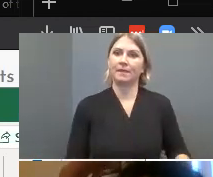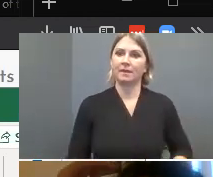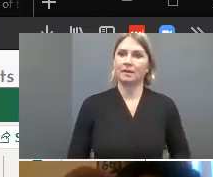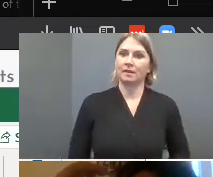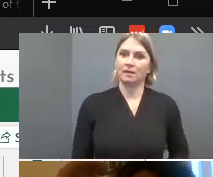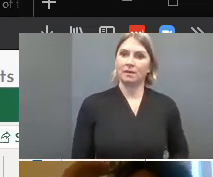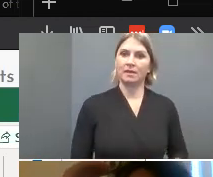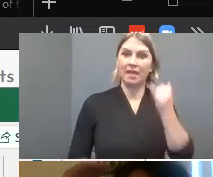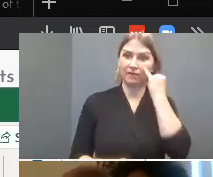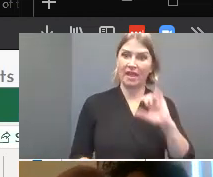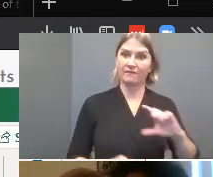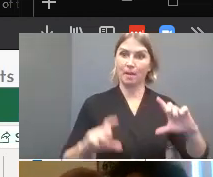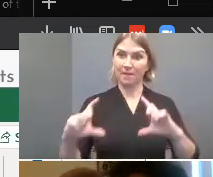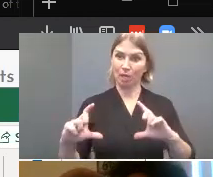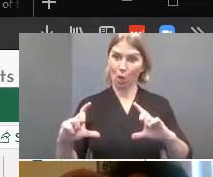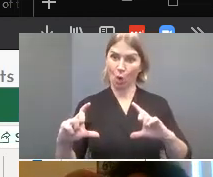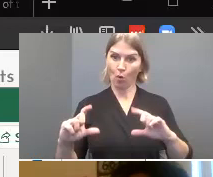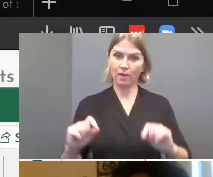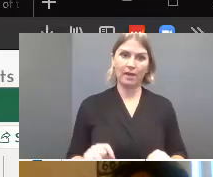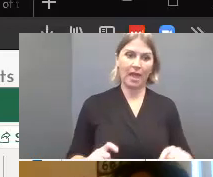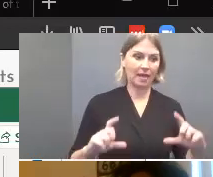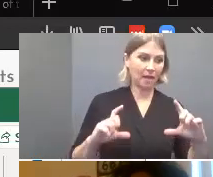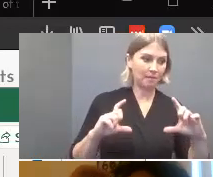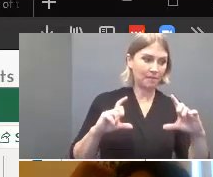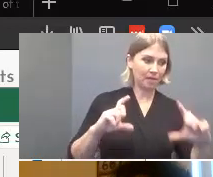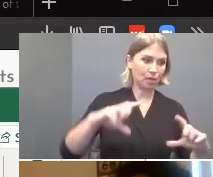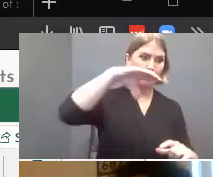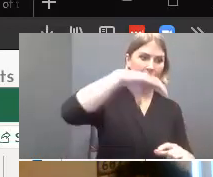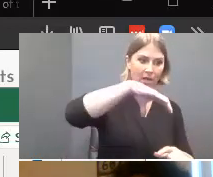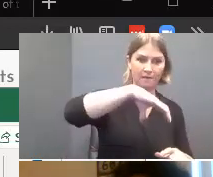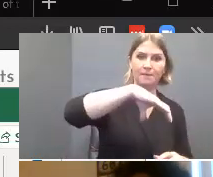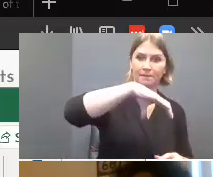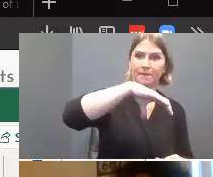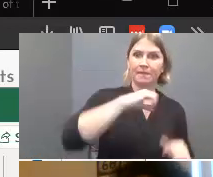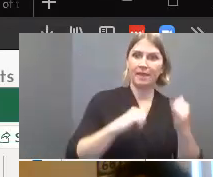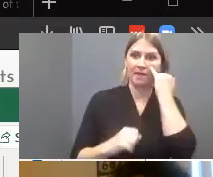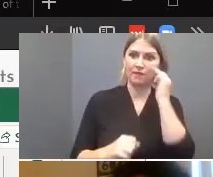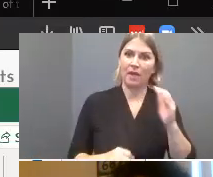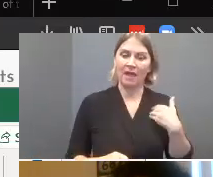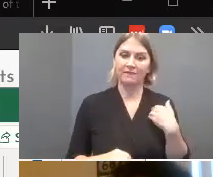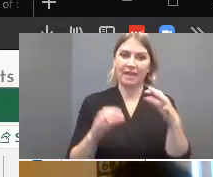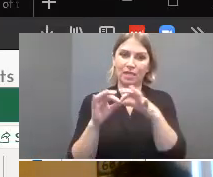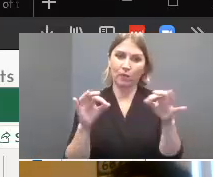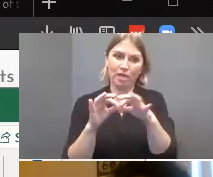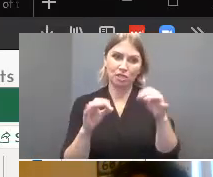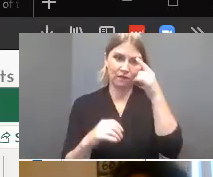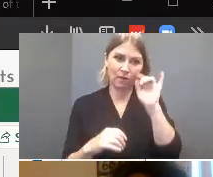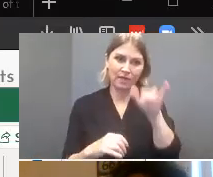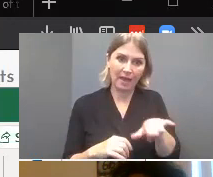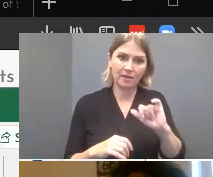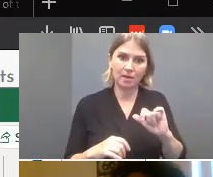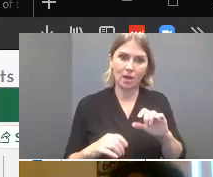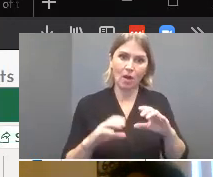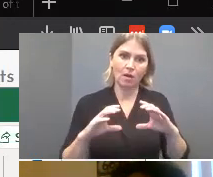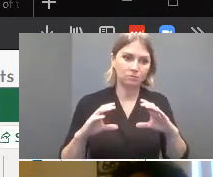big O and a big omega bound, whenever you have the same equation for both big O and big omega,